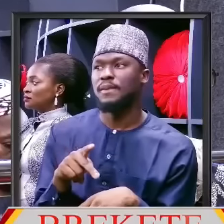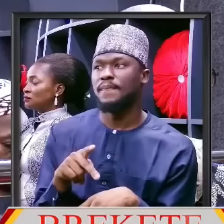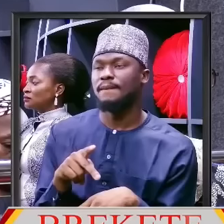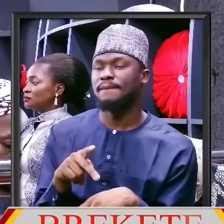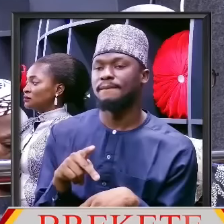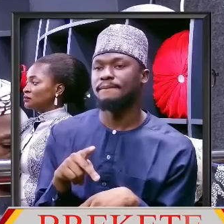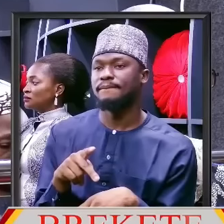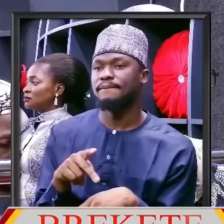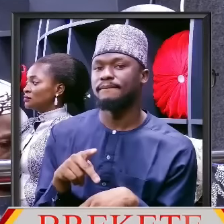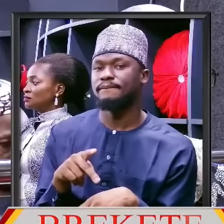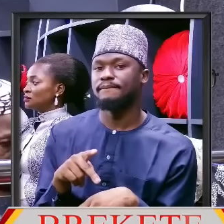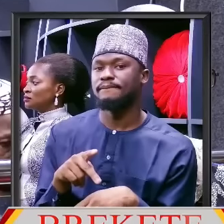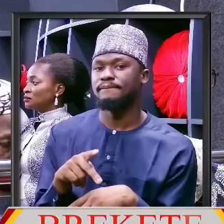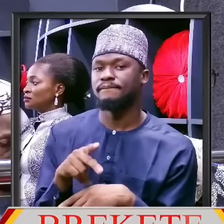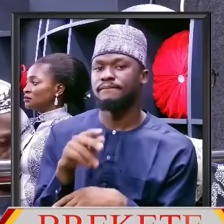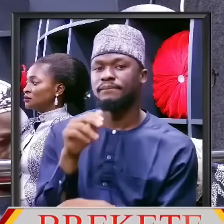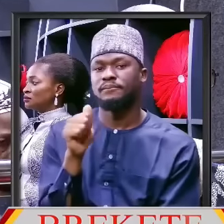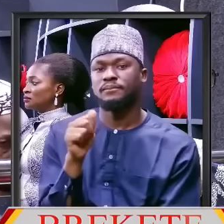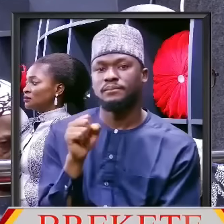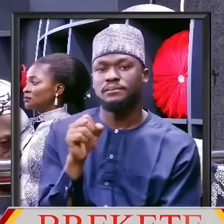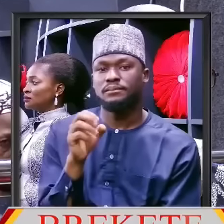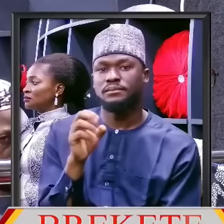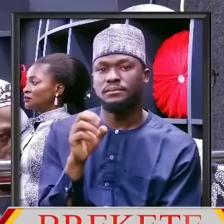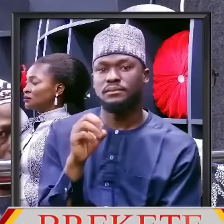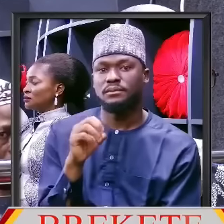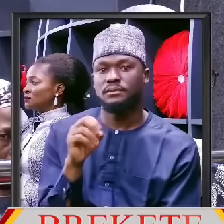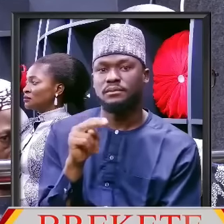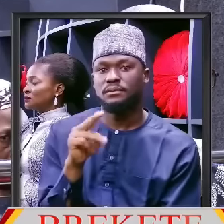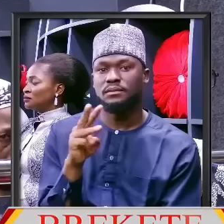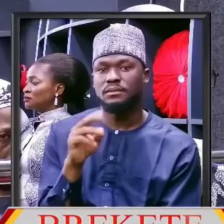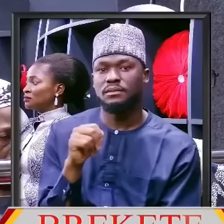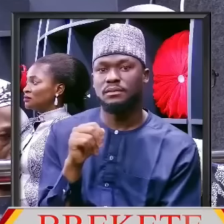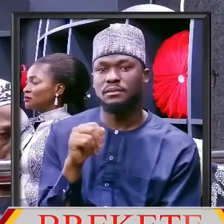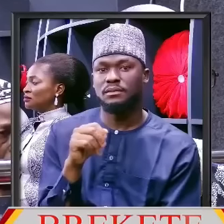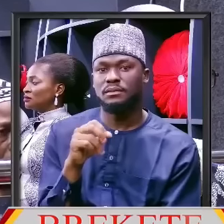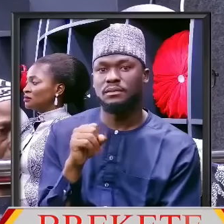Professor Os. As someone, Sonny,